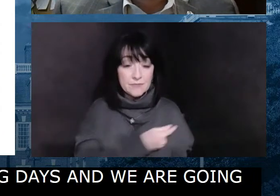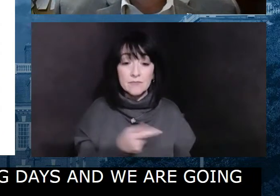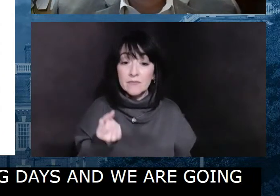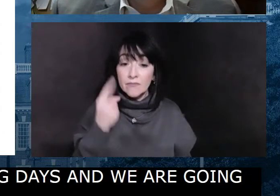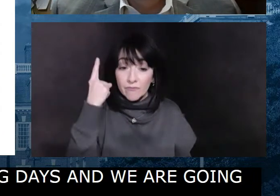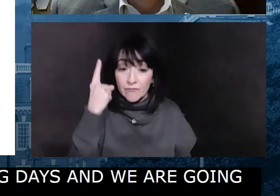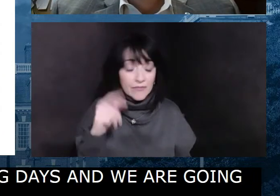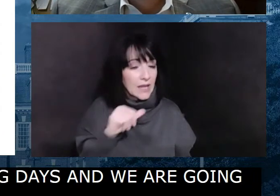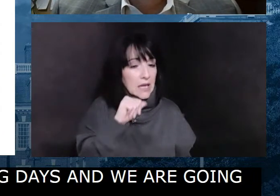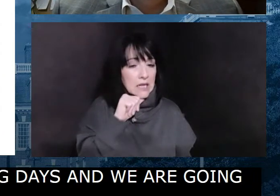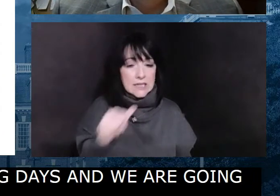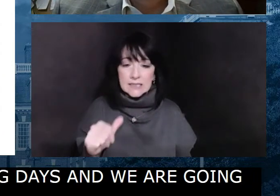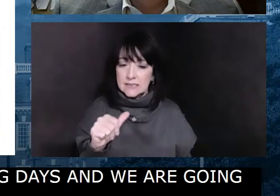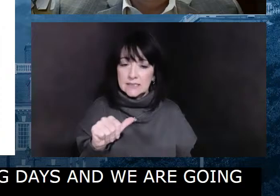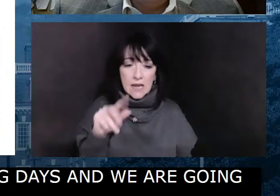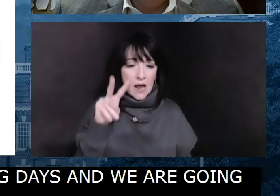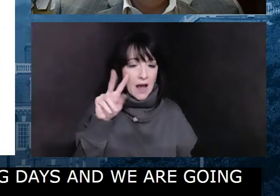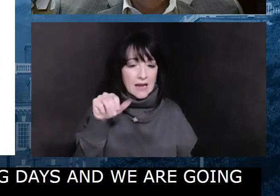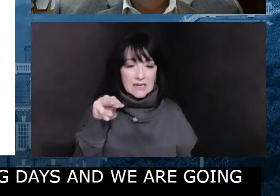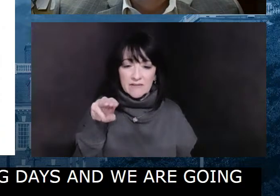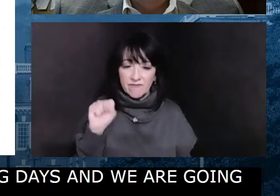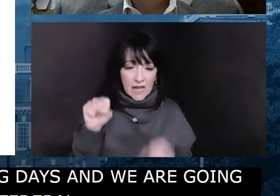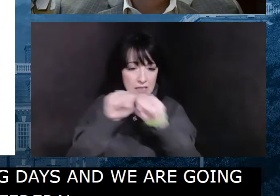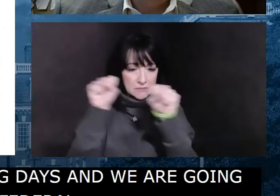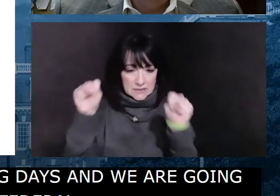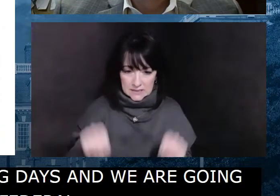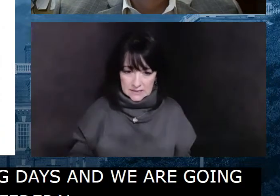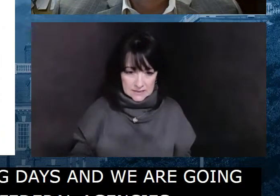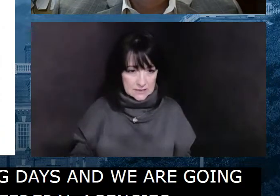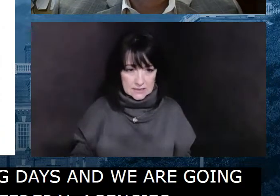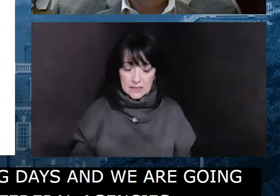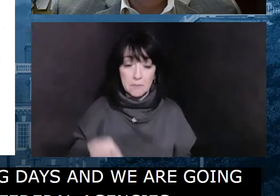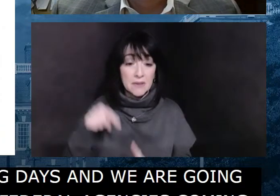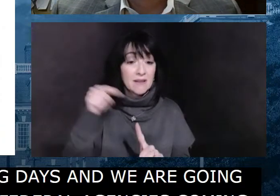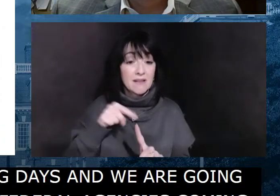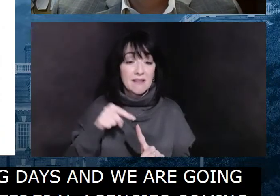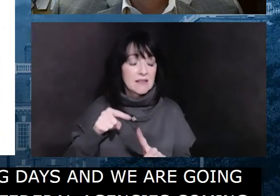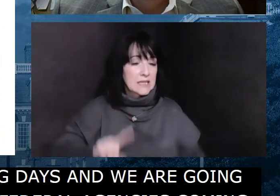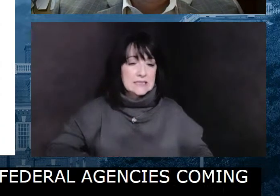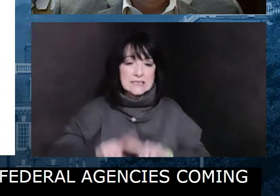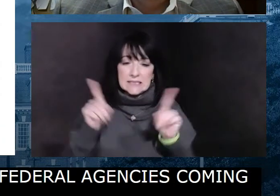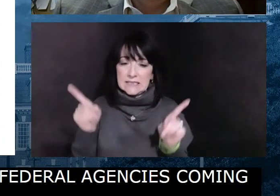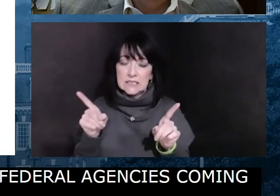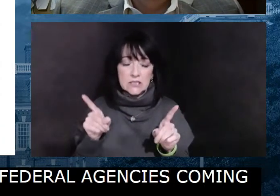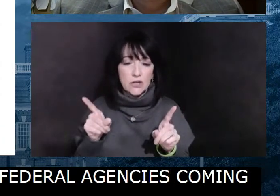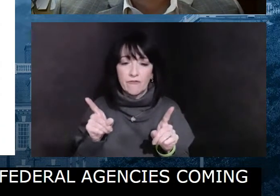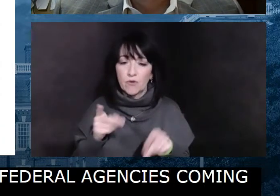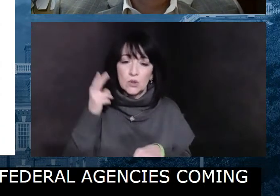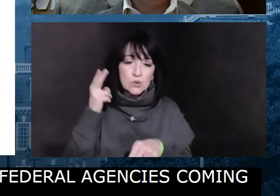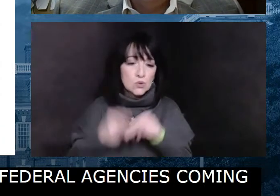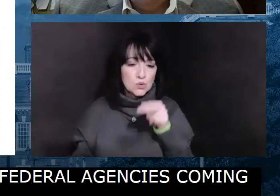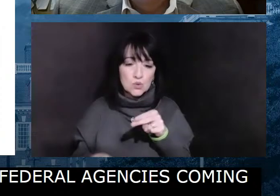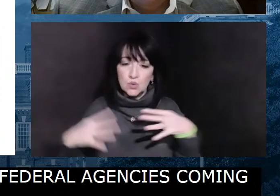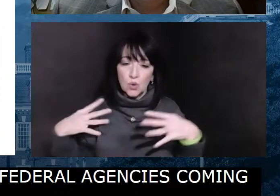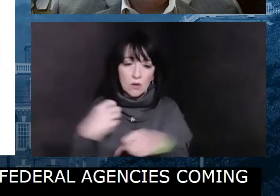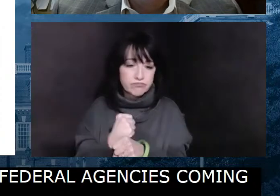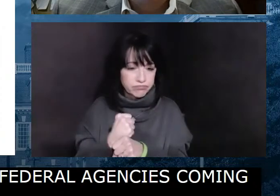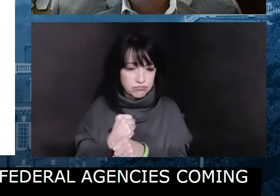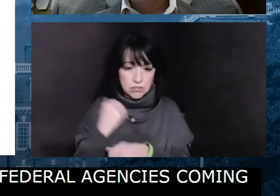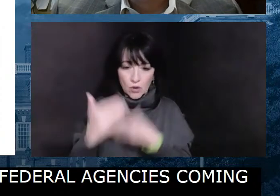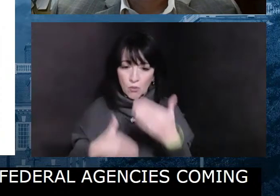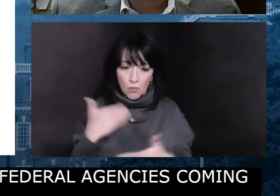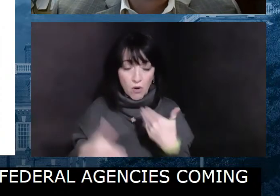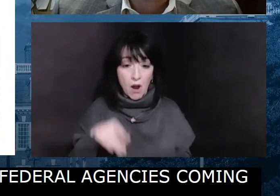before, about 10,000. This is going to be a much more abbreviated process. Simple process, no login,